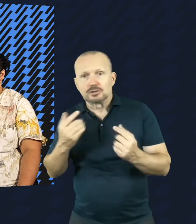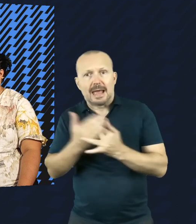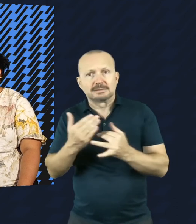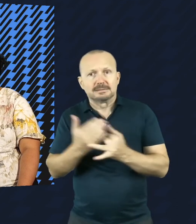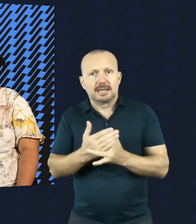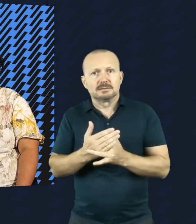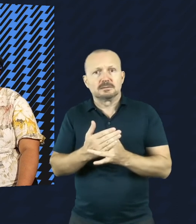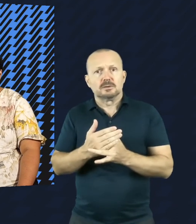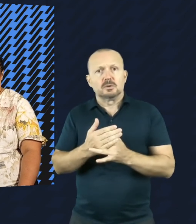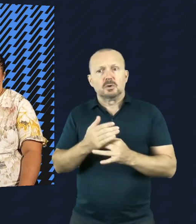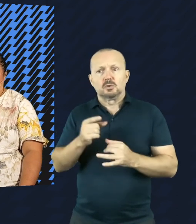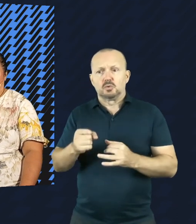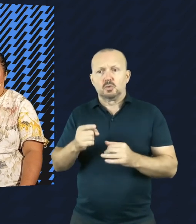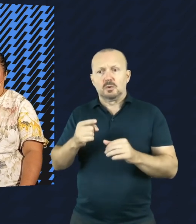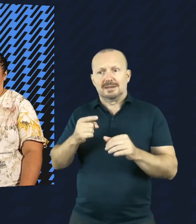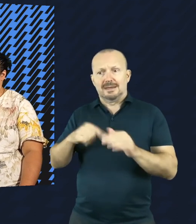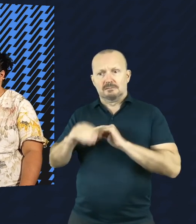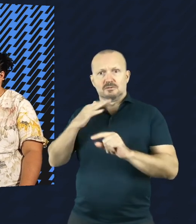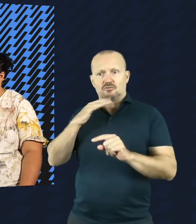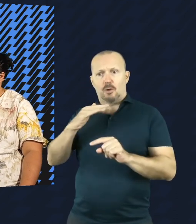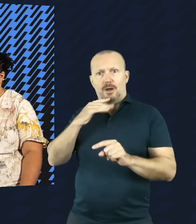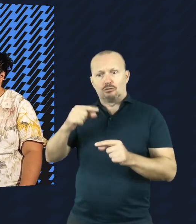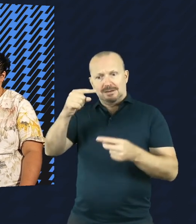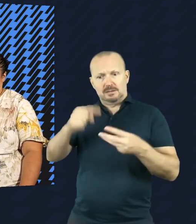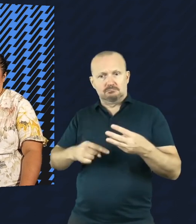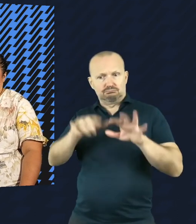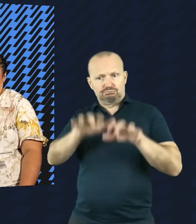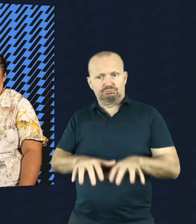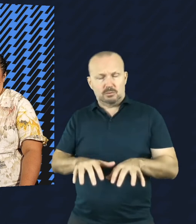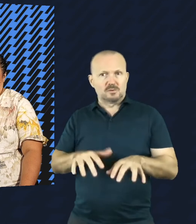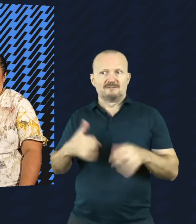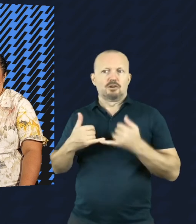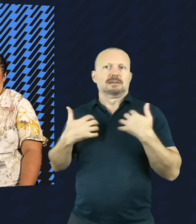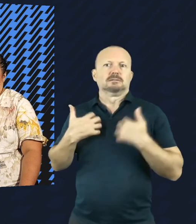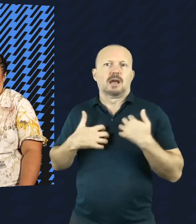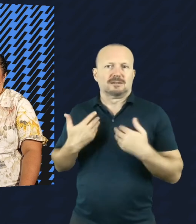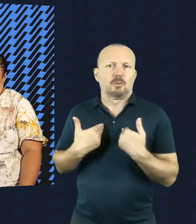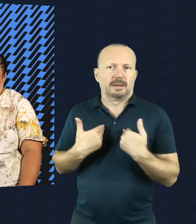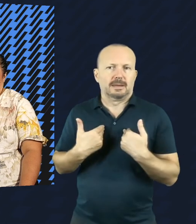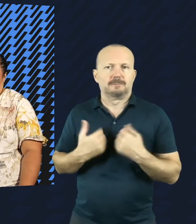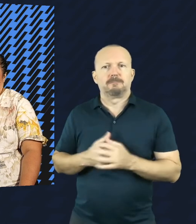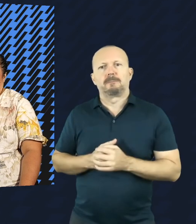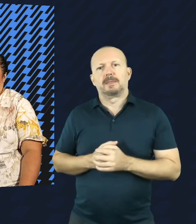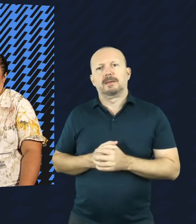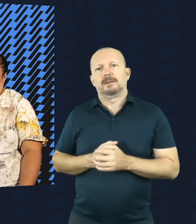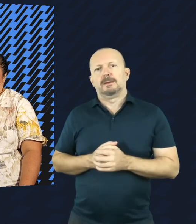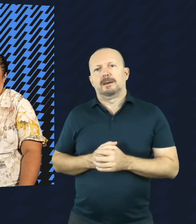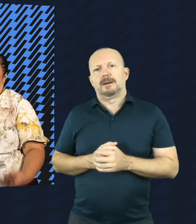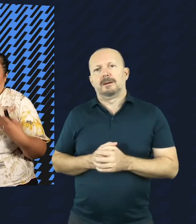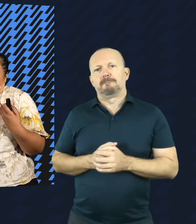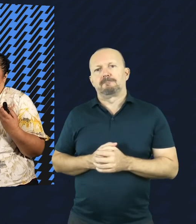in te reo Māori was so exciting to me, and just it kind of